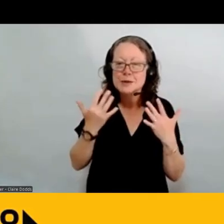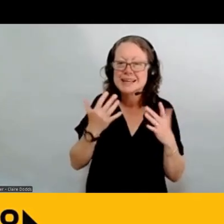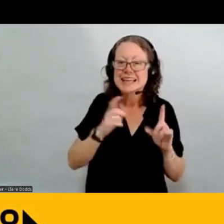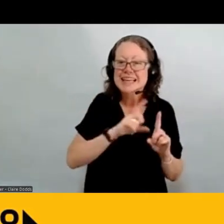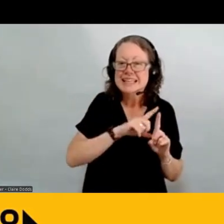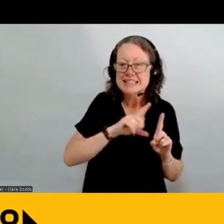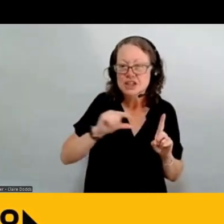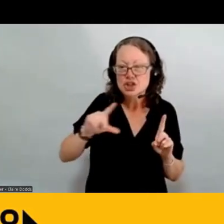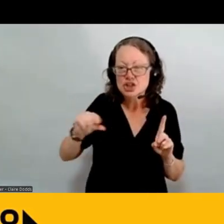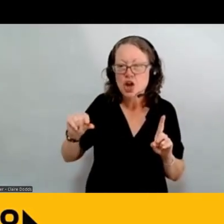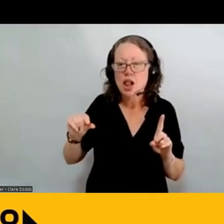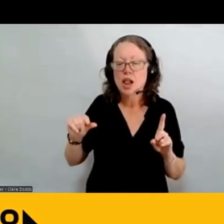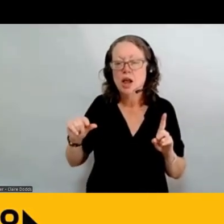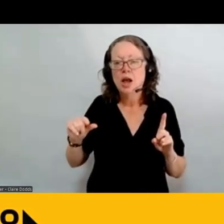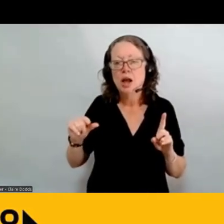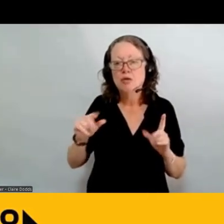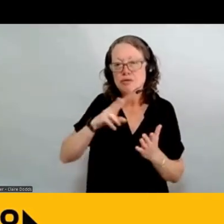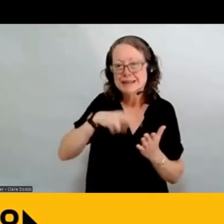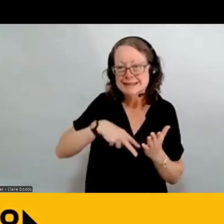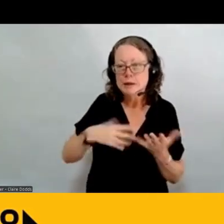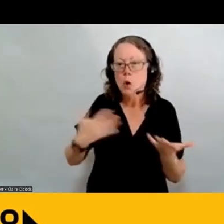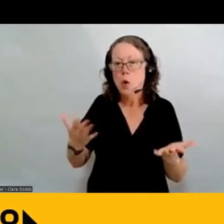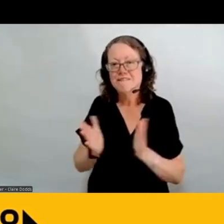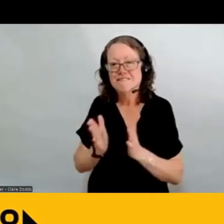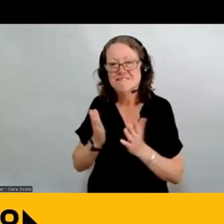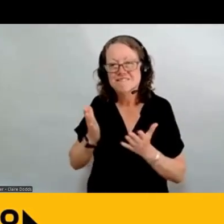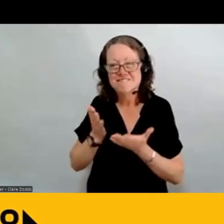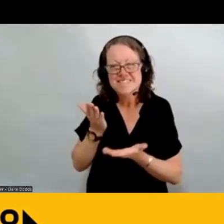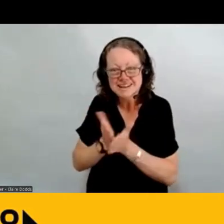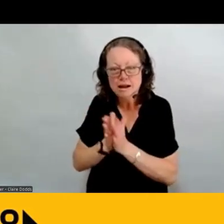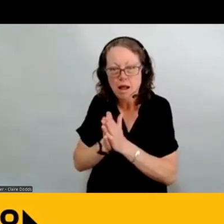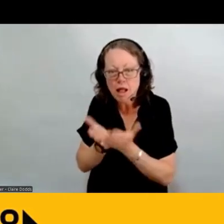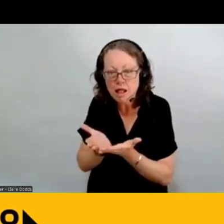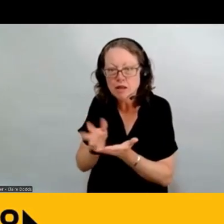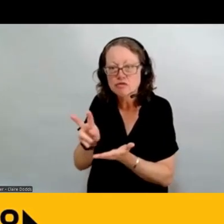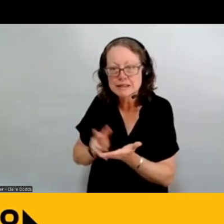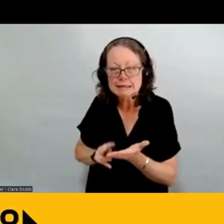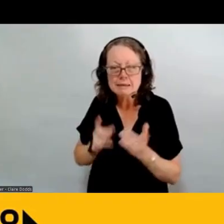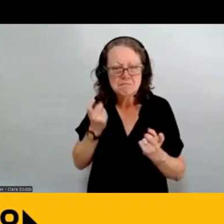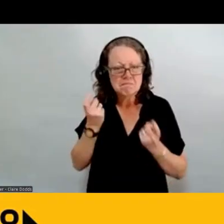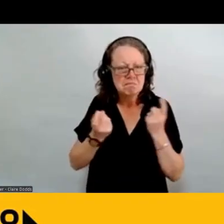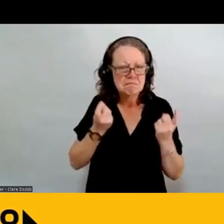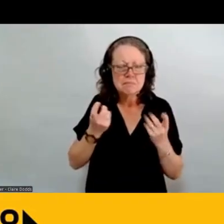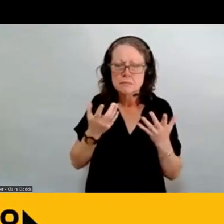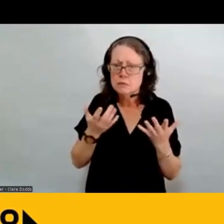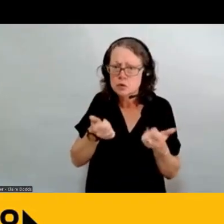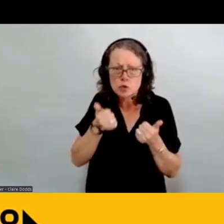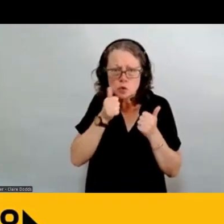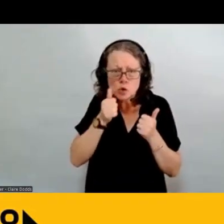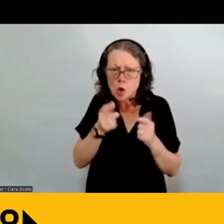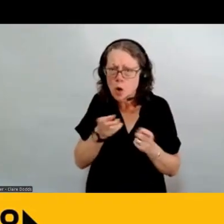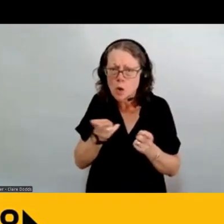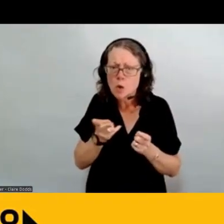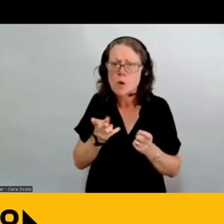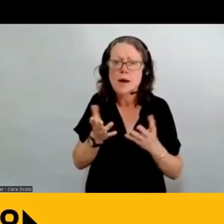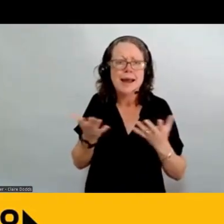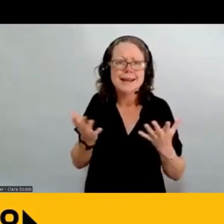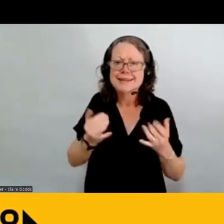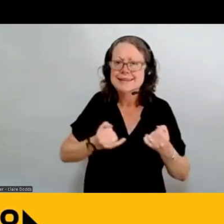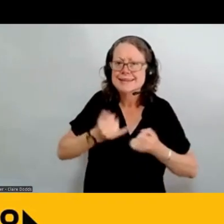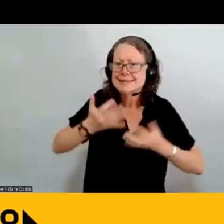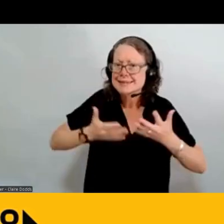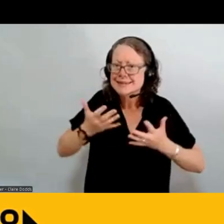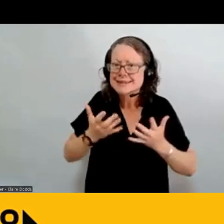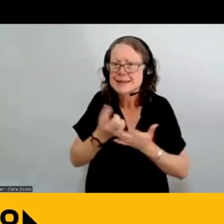physical act of reading, and wondered if there's any statistics about which one's